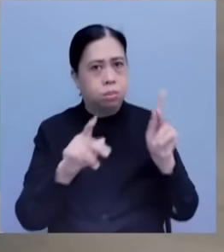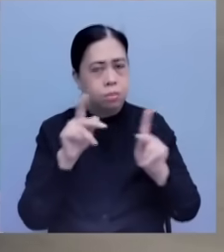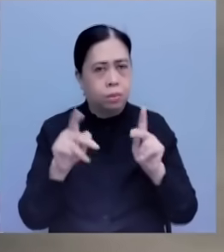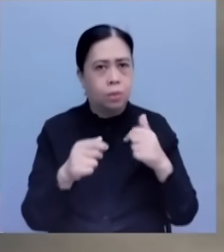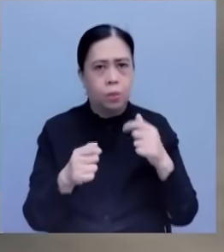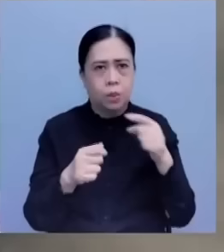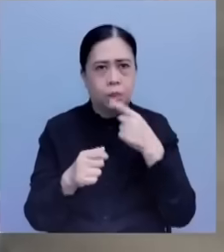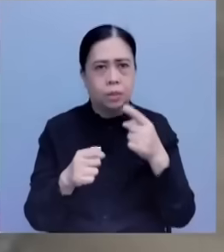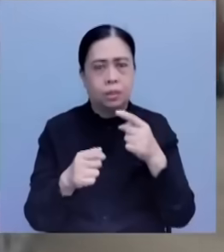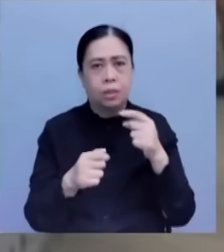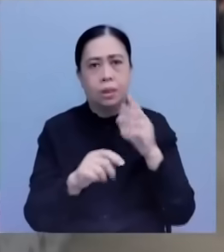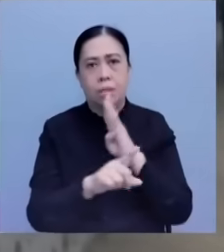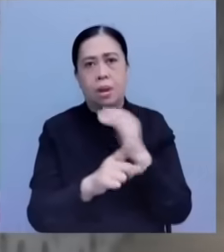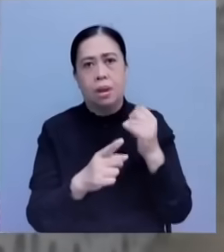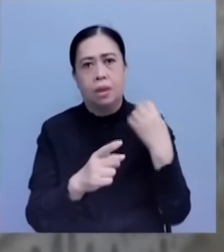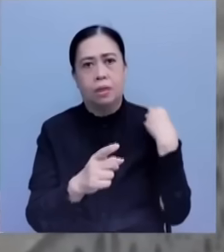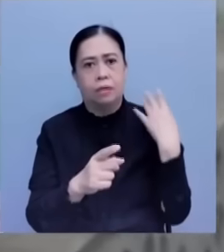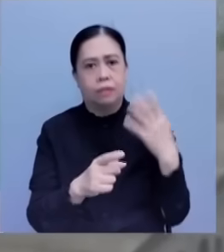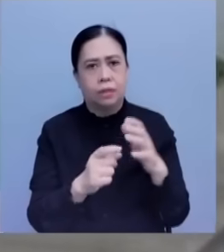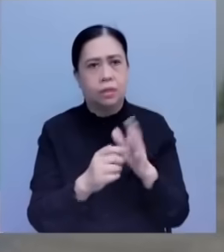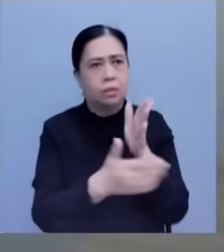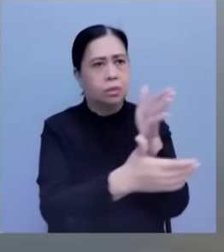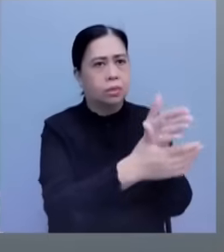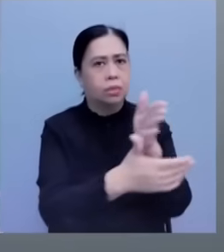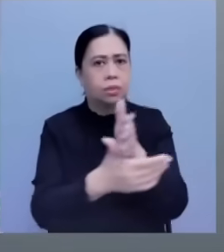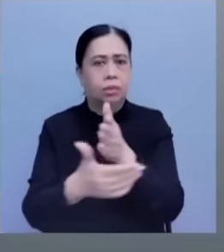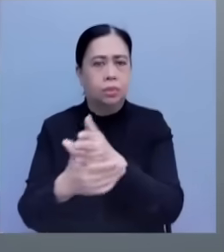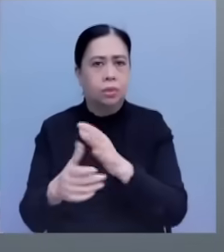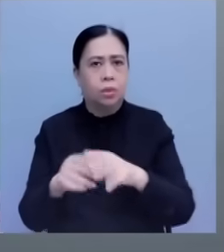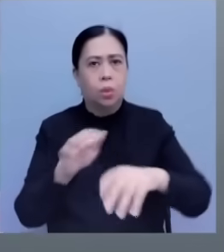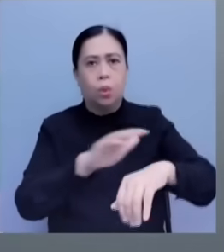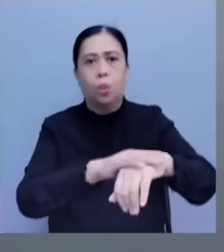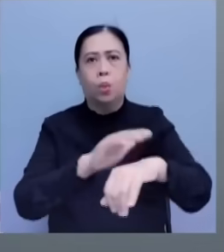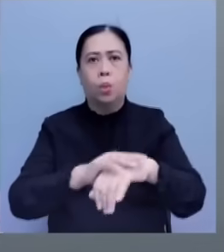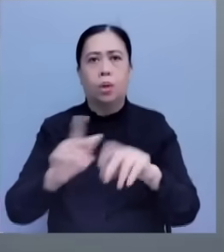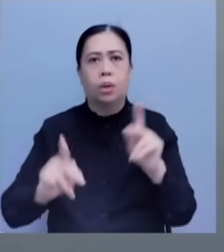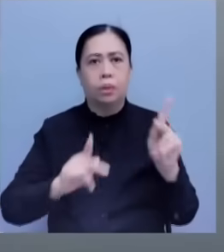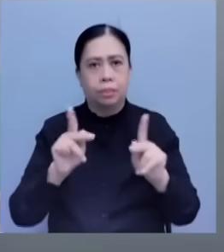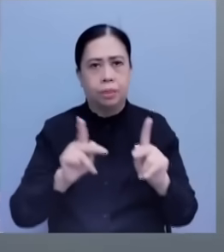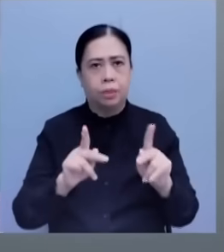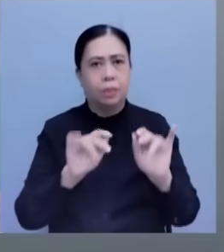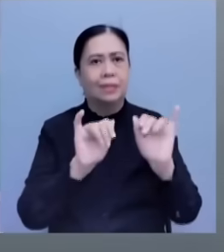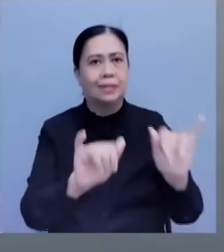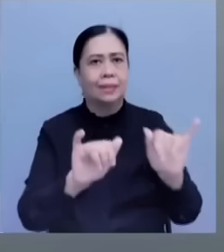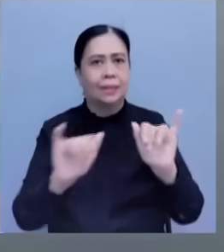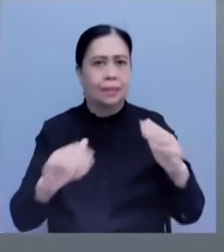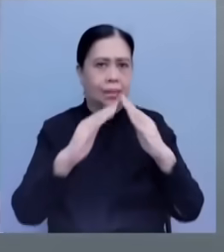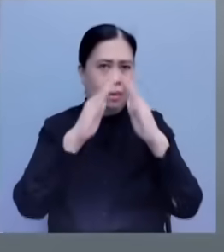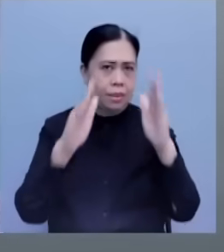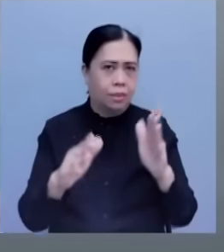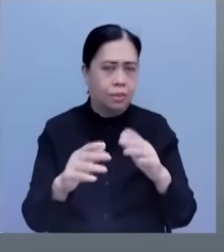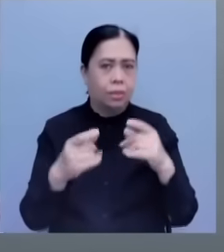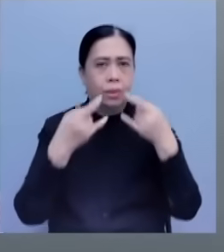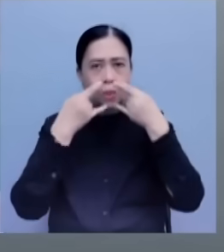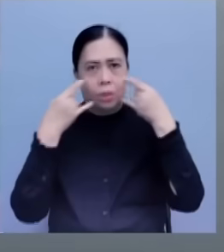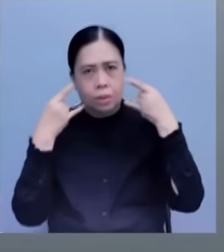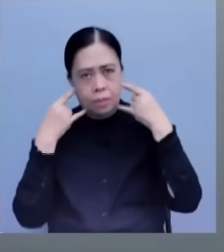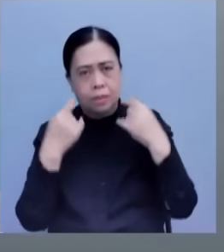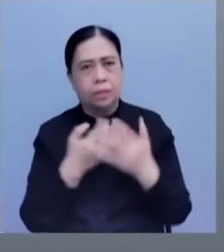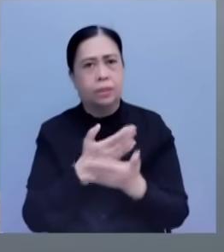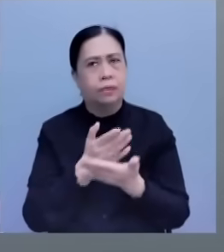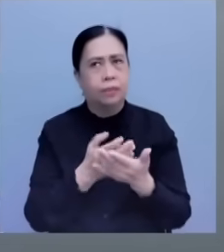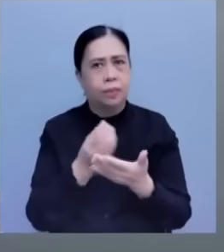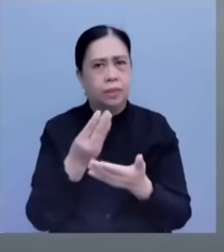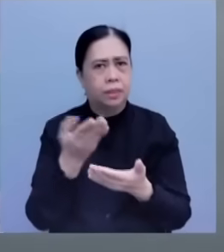barangay officials are going around to warn the residents to stay indoors and to wear masks. A few minutes